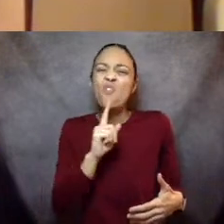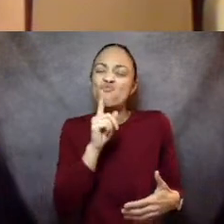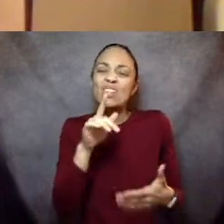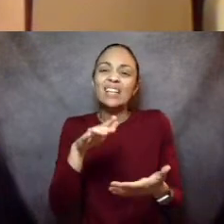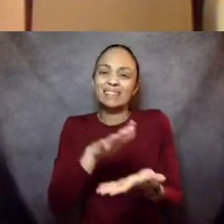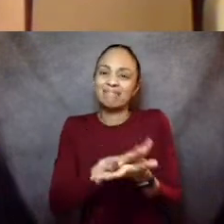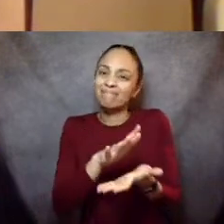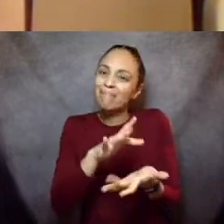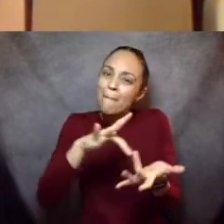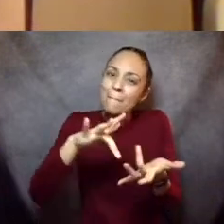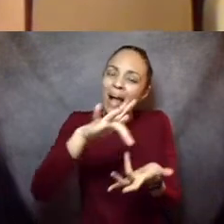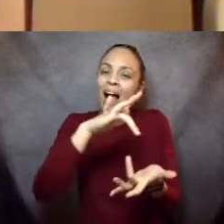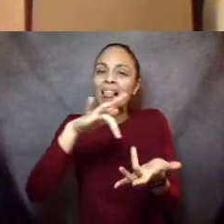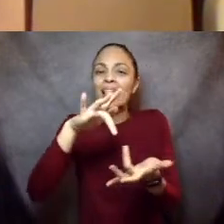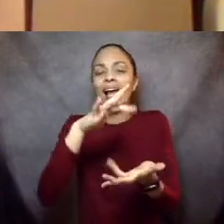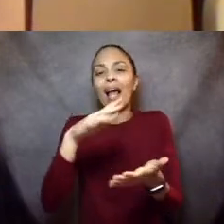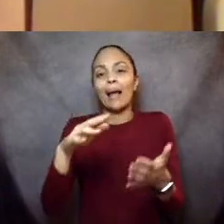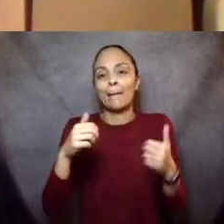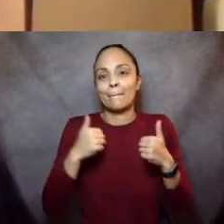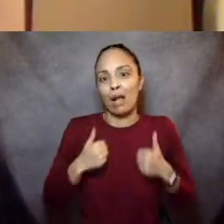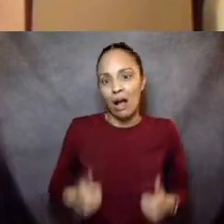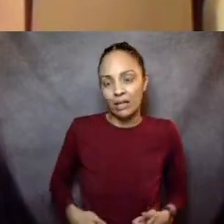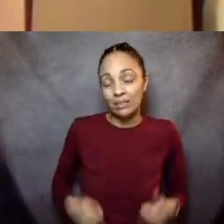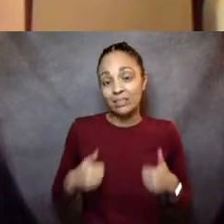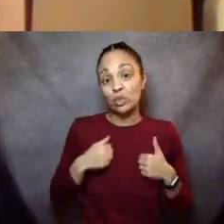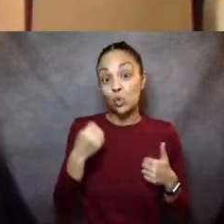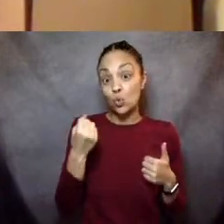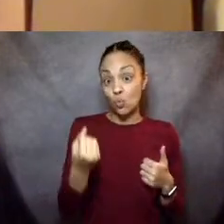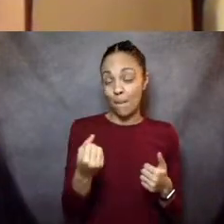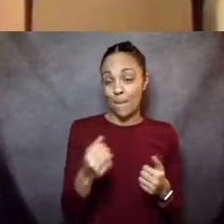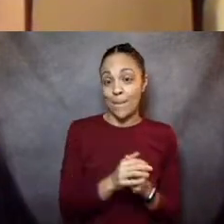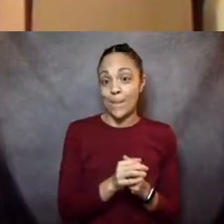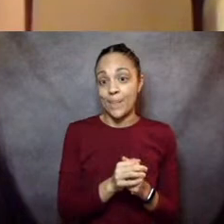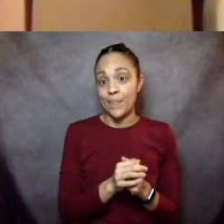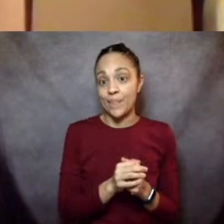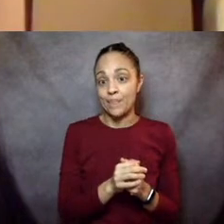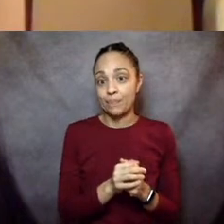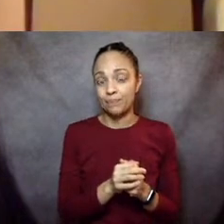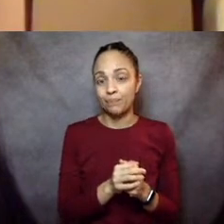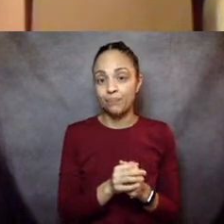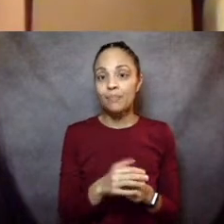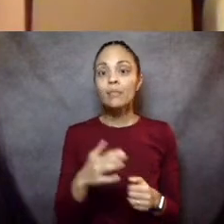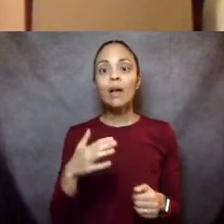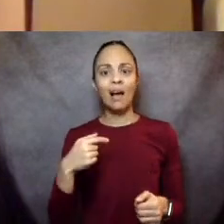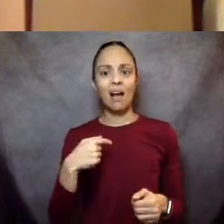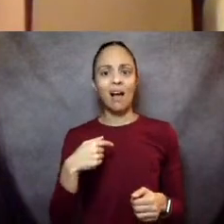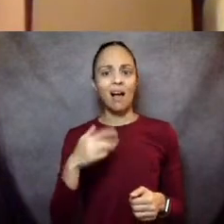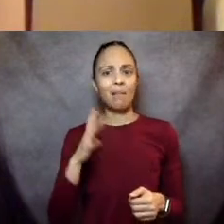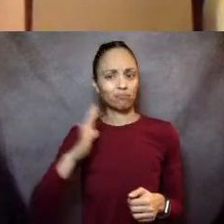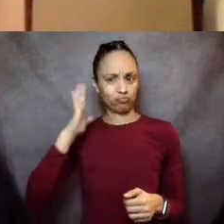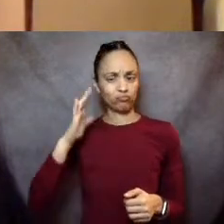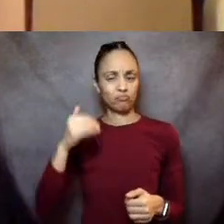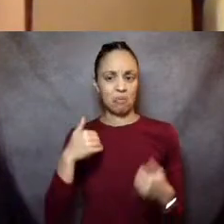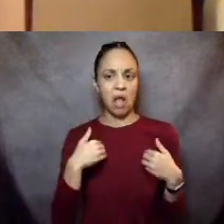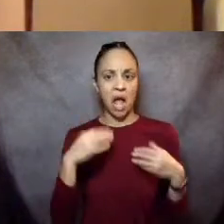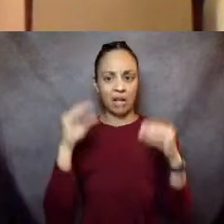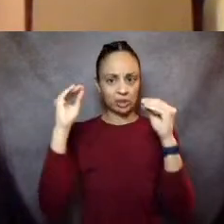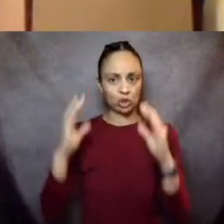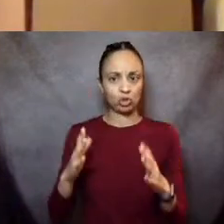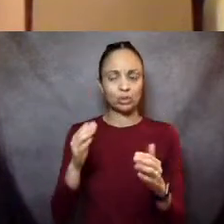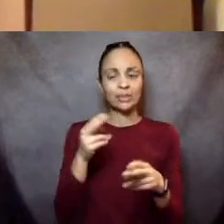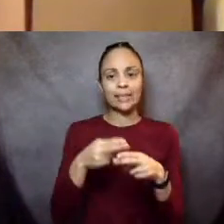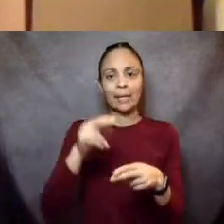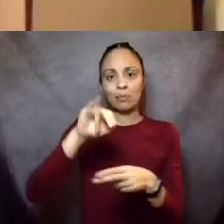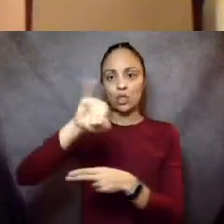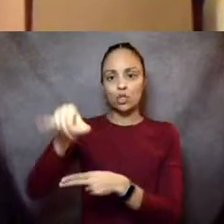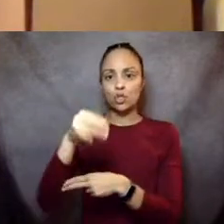teachers. So my first other teacher was Joyce Trisler, who introduced me to the